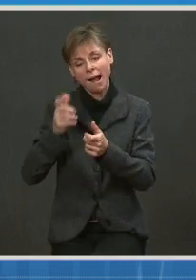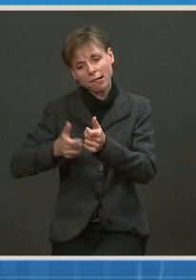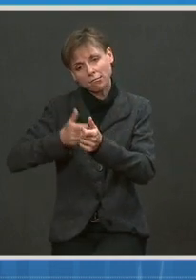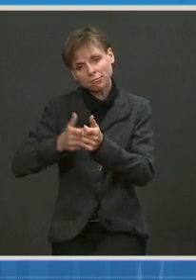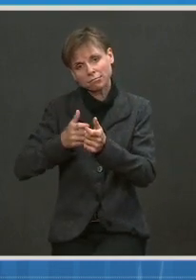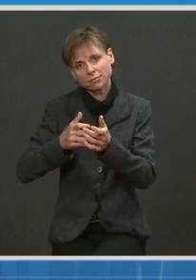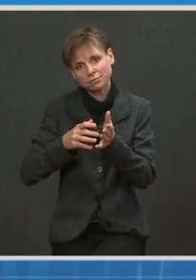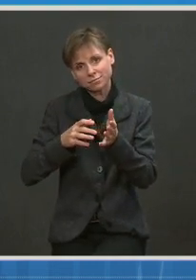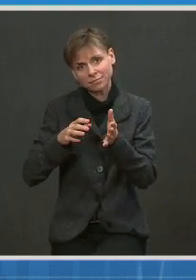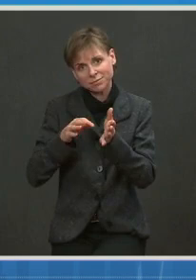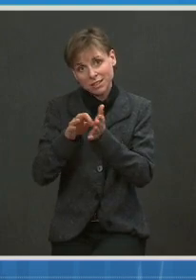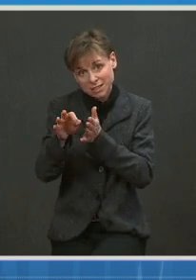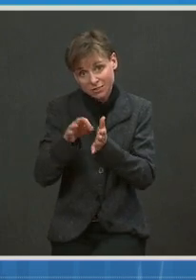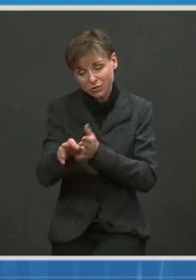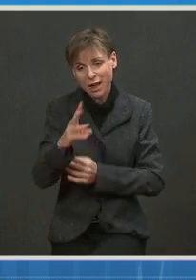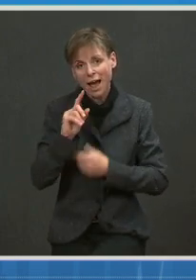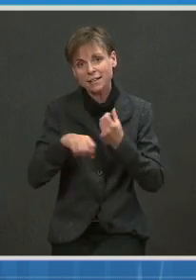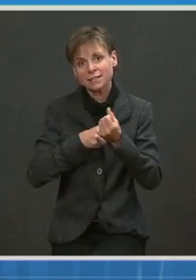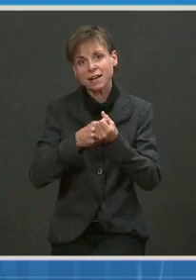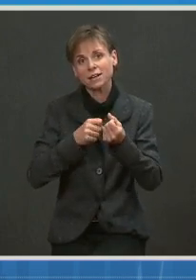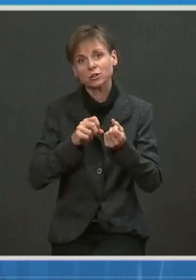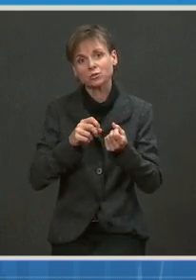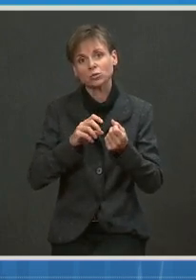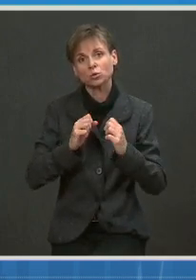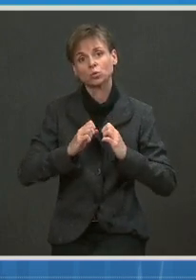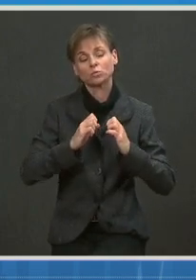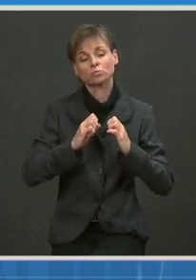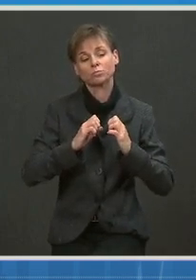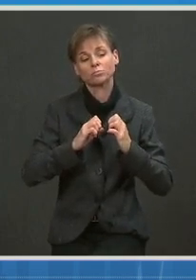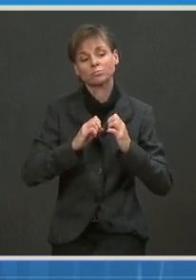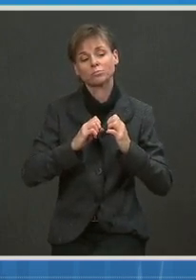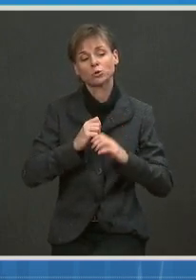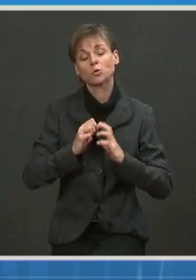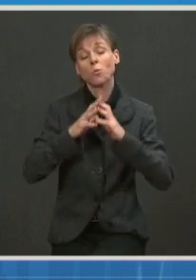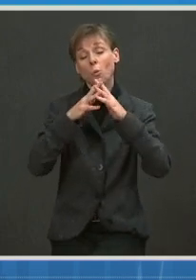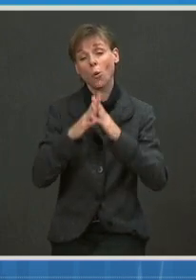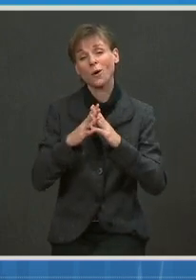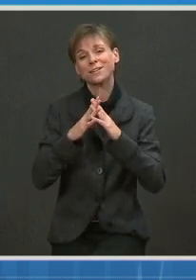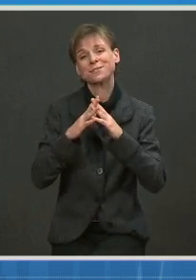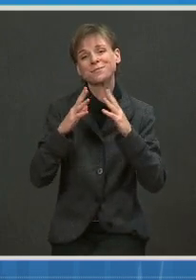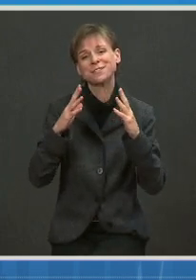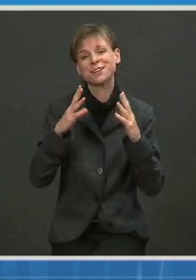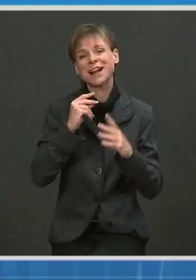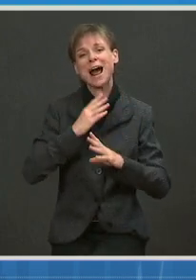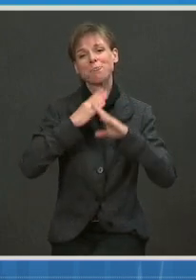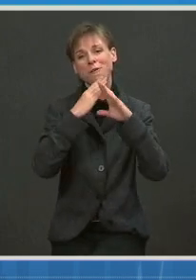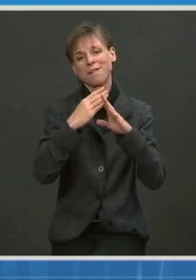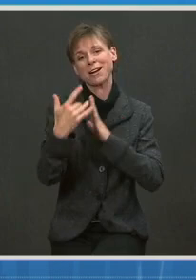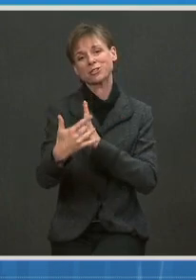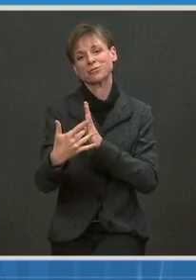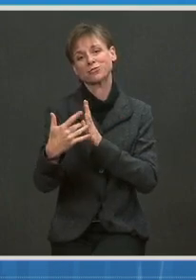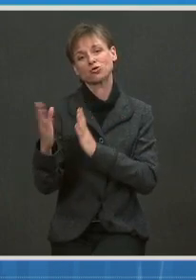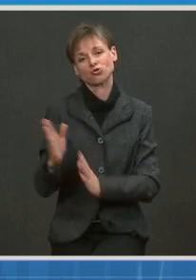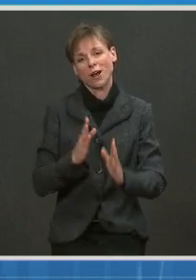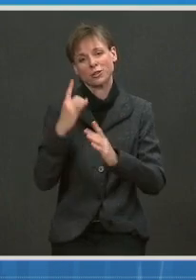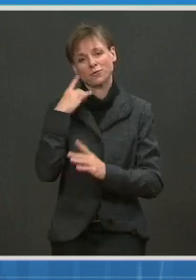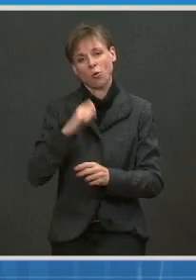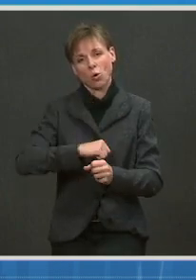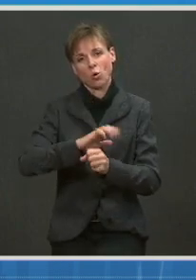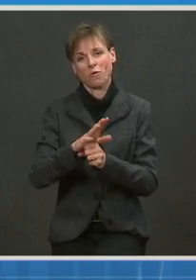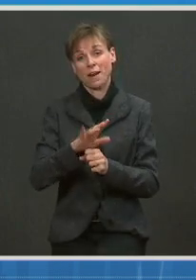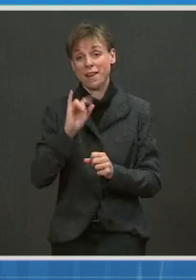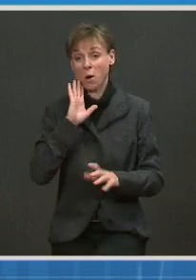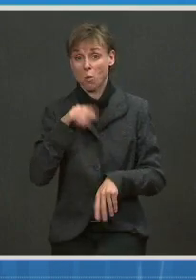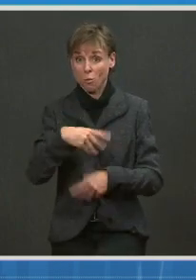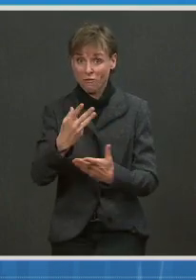to support continued implementation of prevention strategies for COVID-19. These funds will provide much needed funding